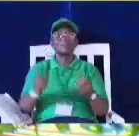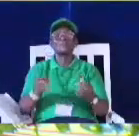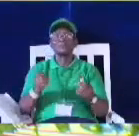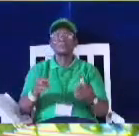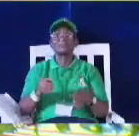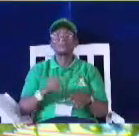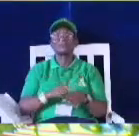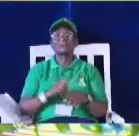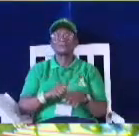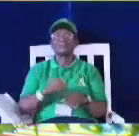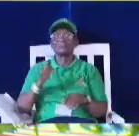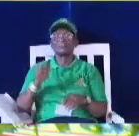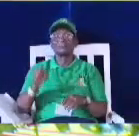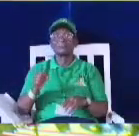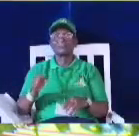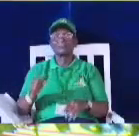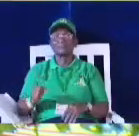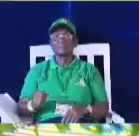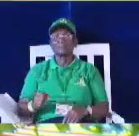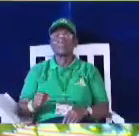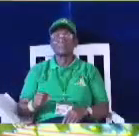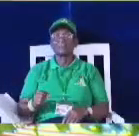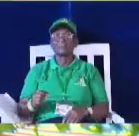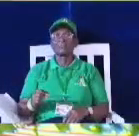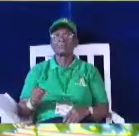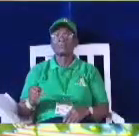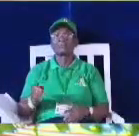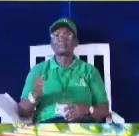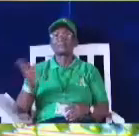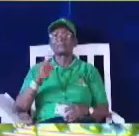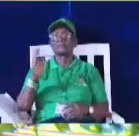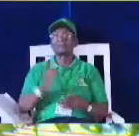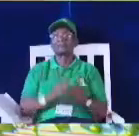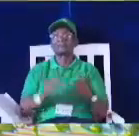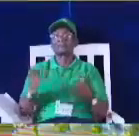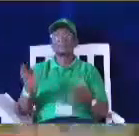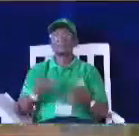There are many of us here who have been healed before. We didn't testify.